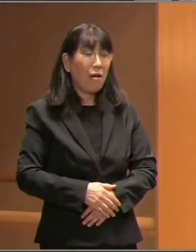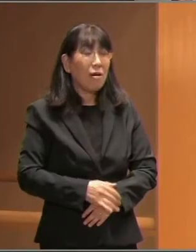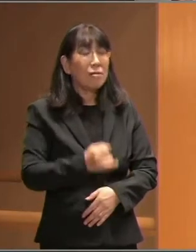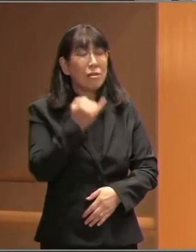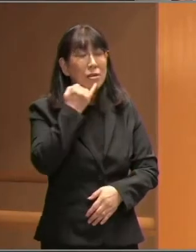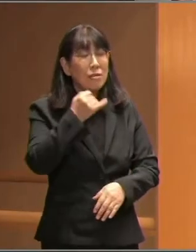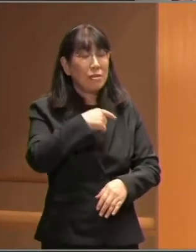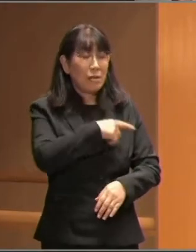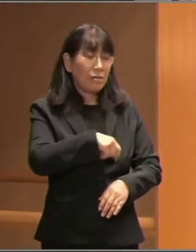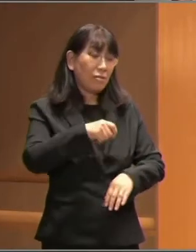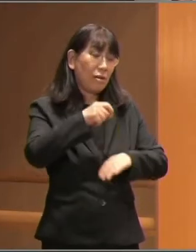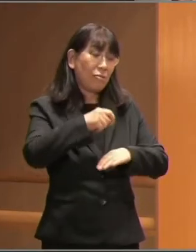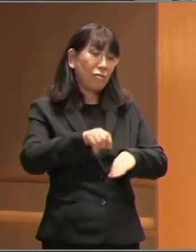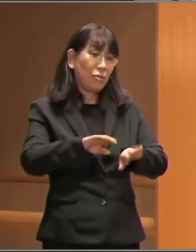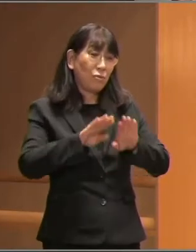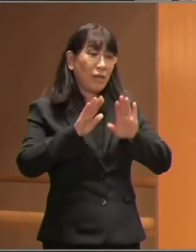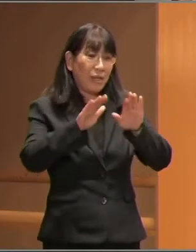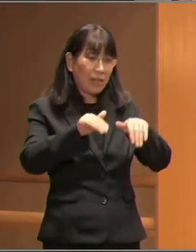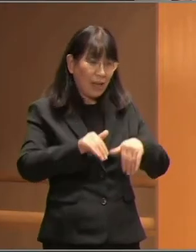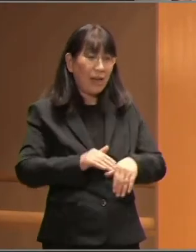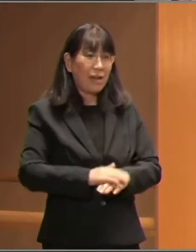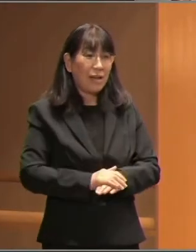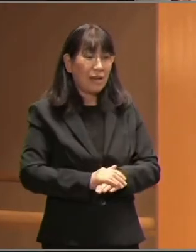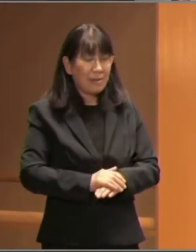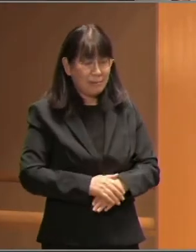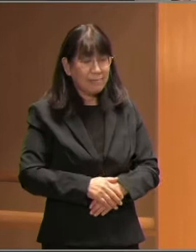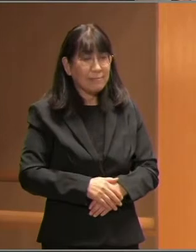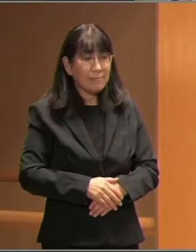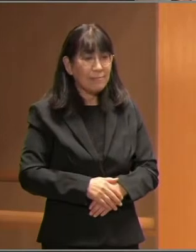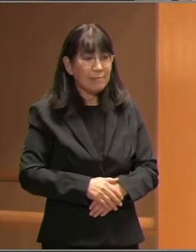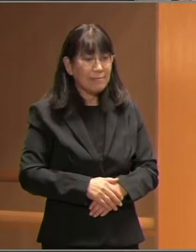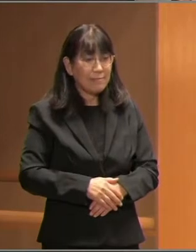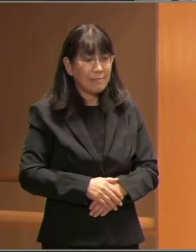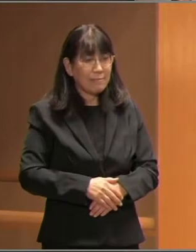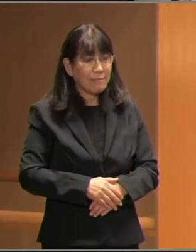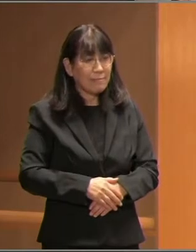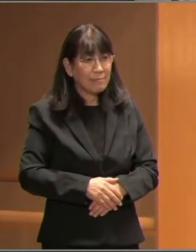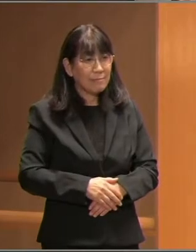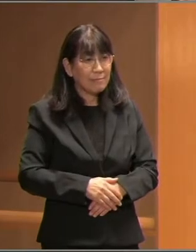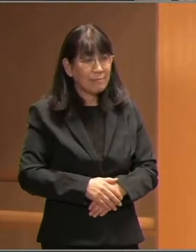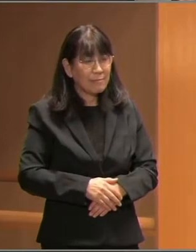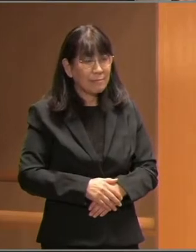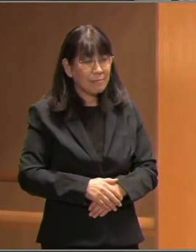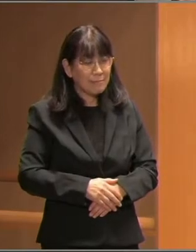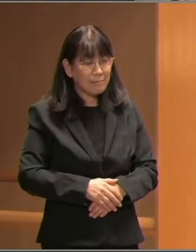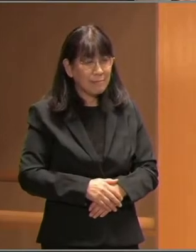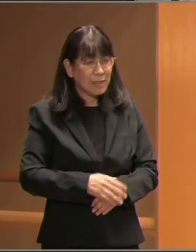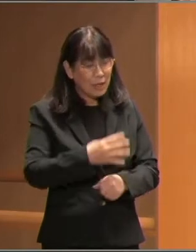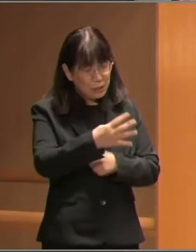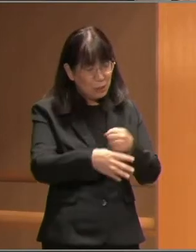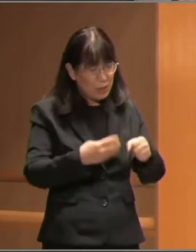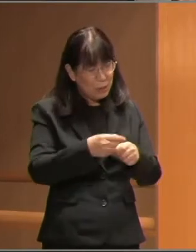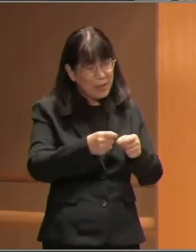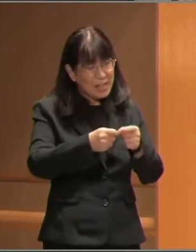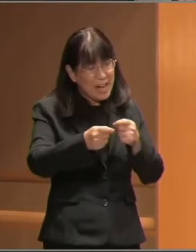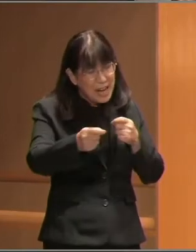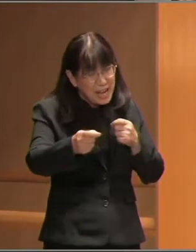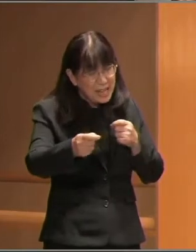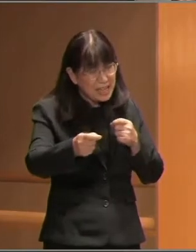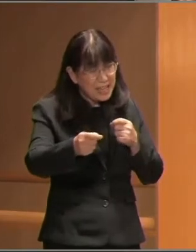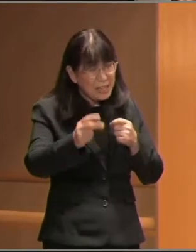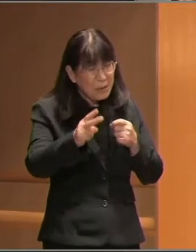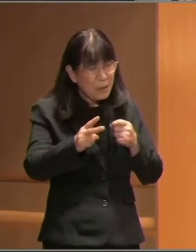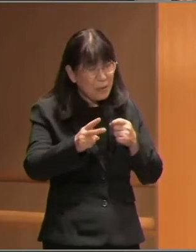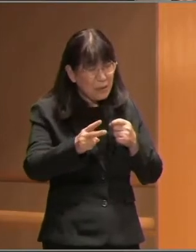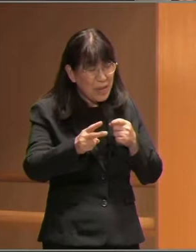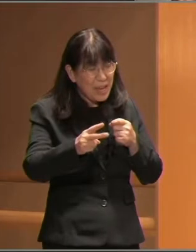I thought it was interesting, and then I joined this. But 4 years, well, it seems to be